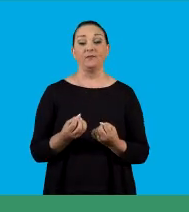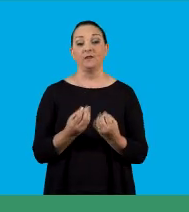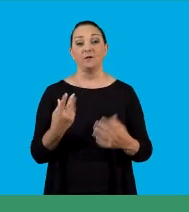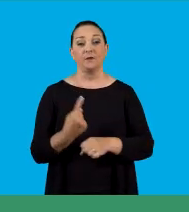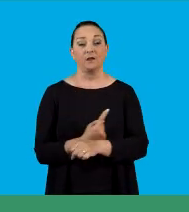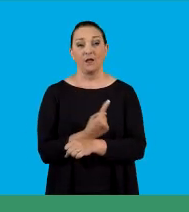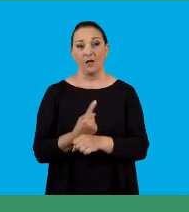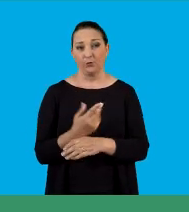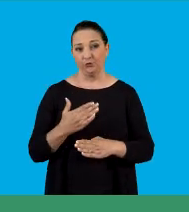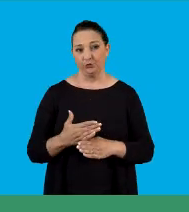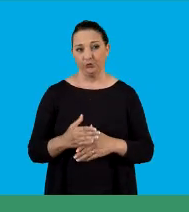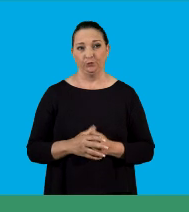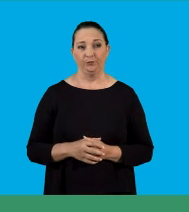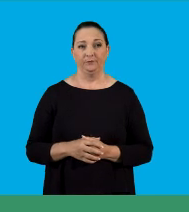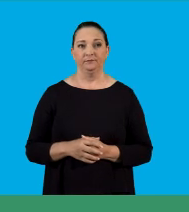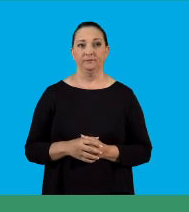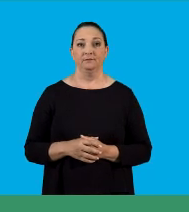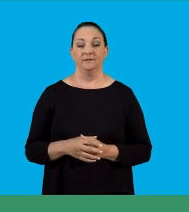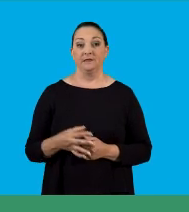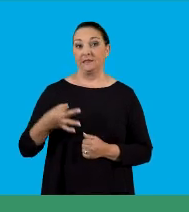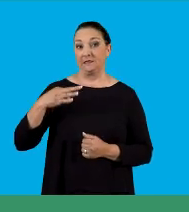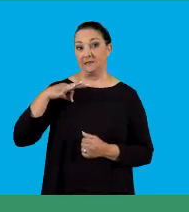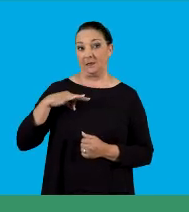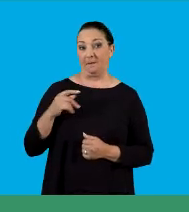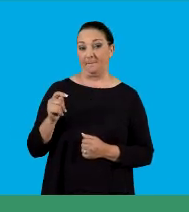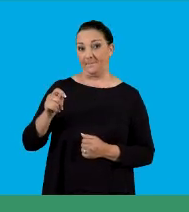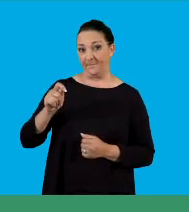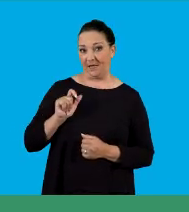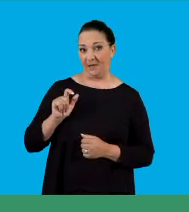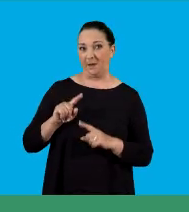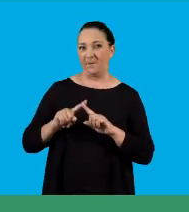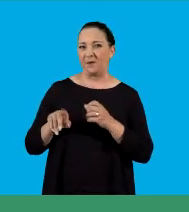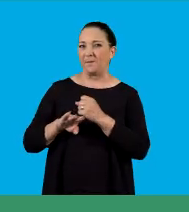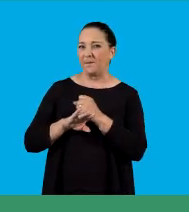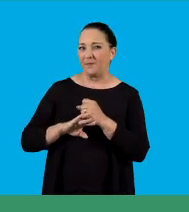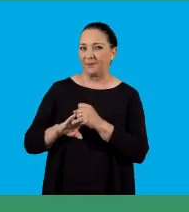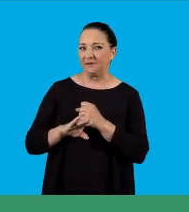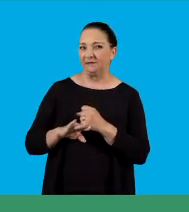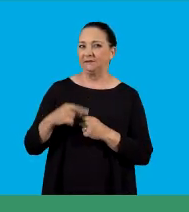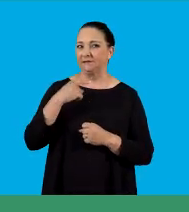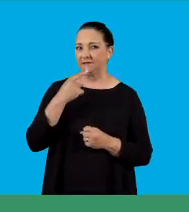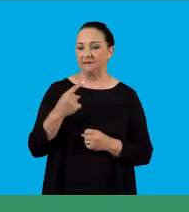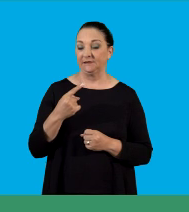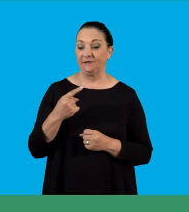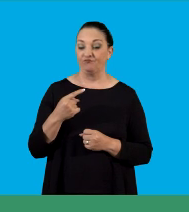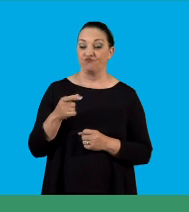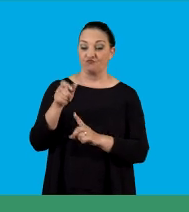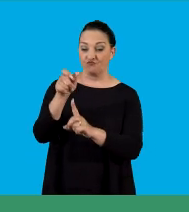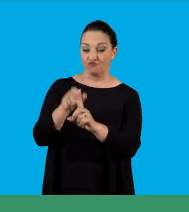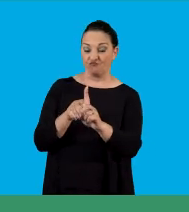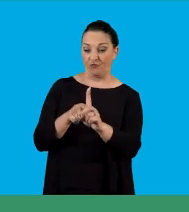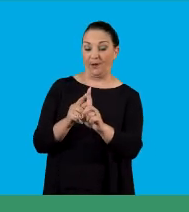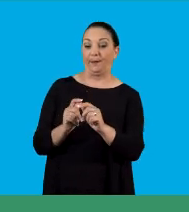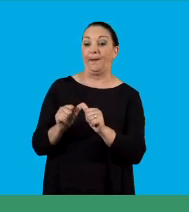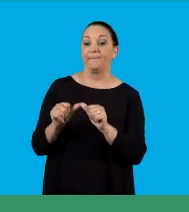hours and all that. Right, so payment of salaries should be based on whether the employee is permanent